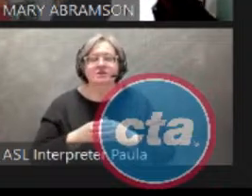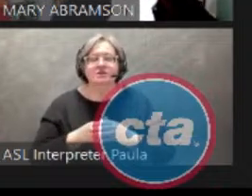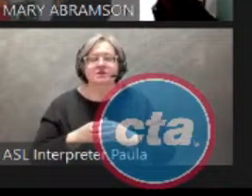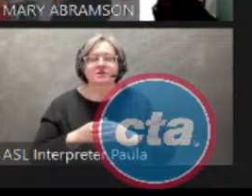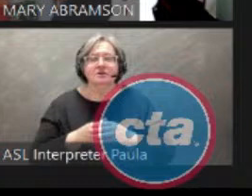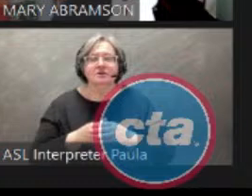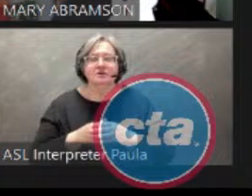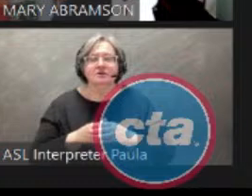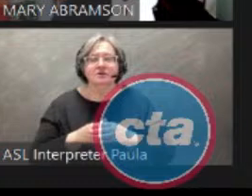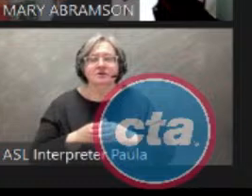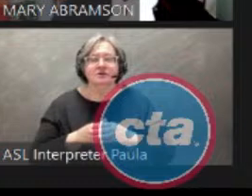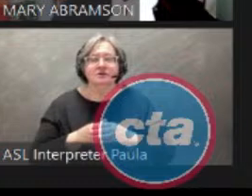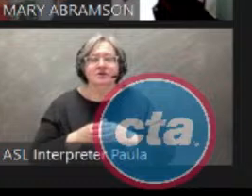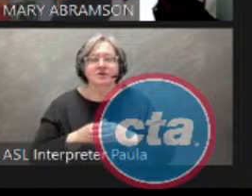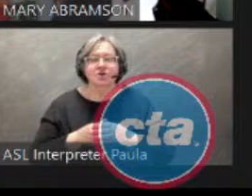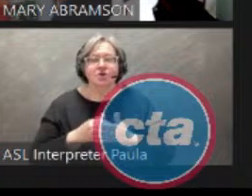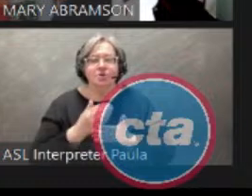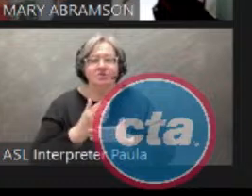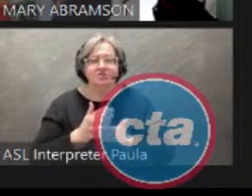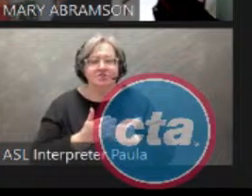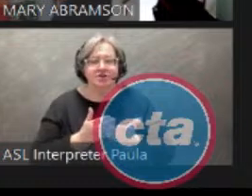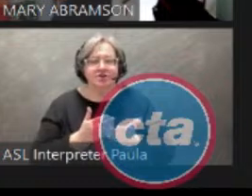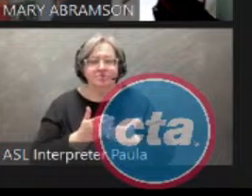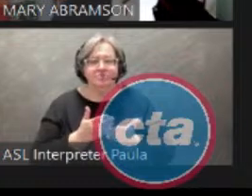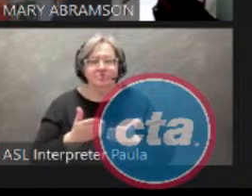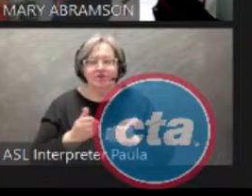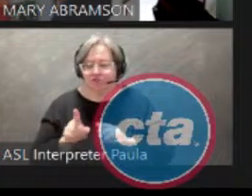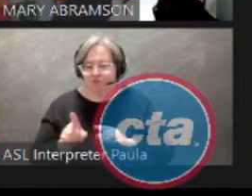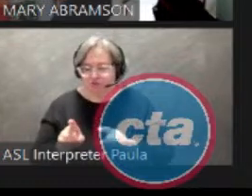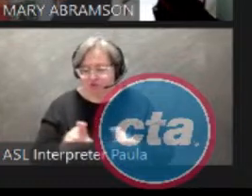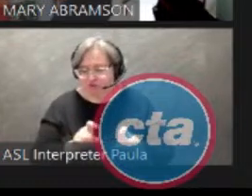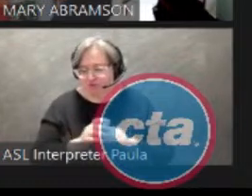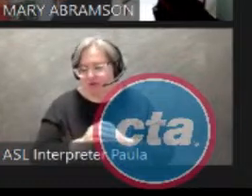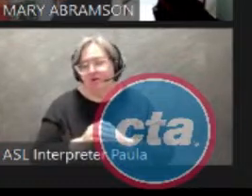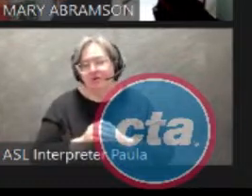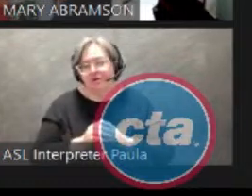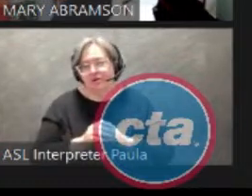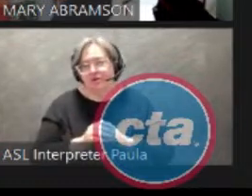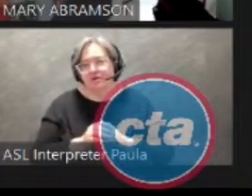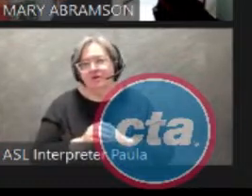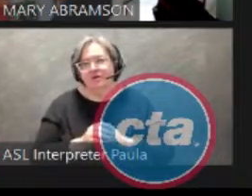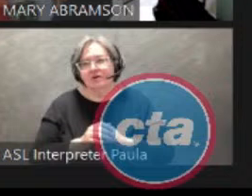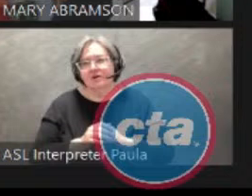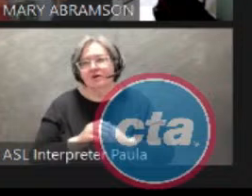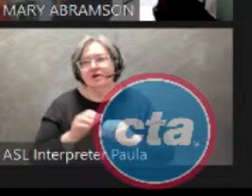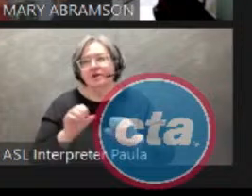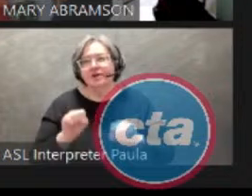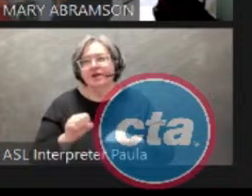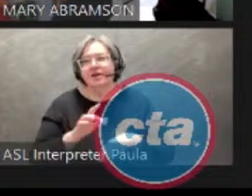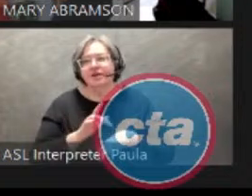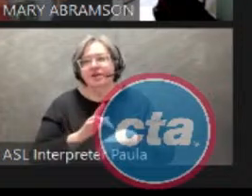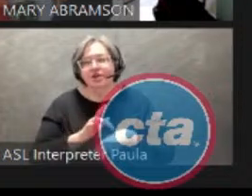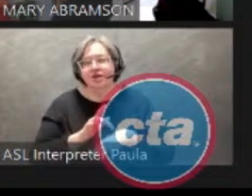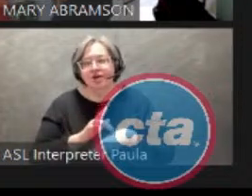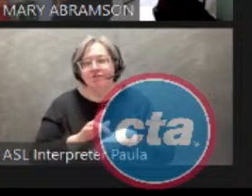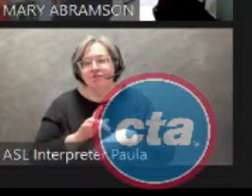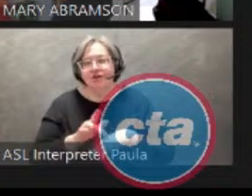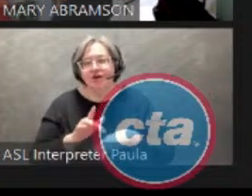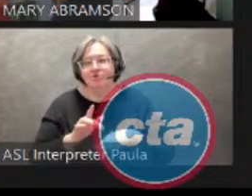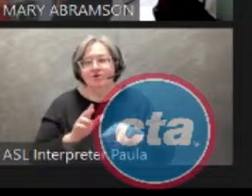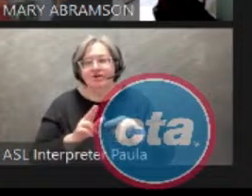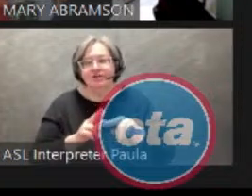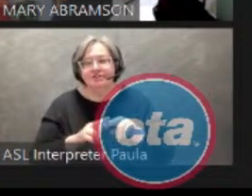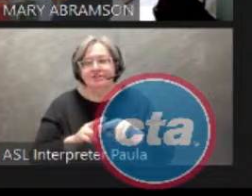specific items are surveyed, can available seating while waiting